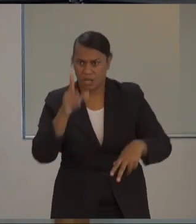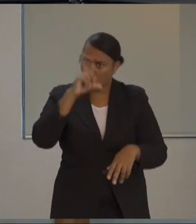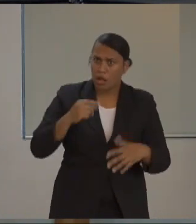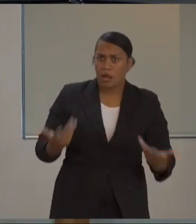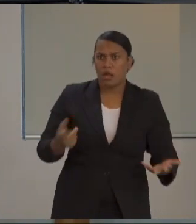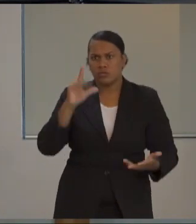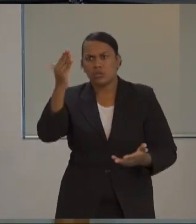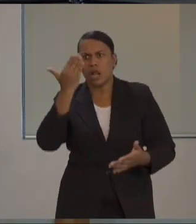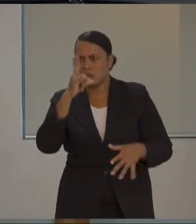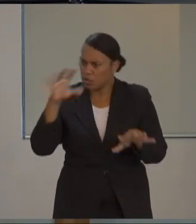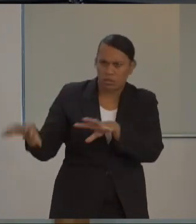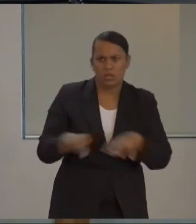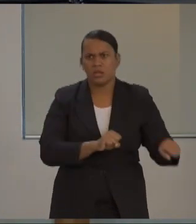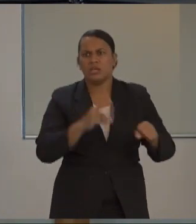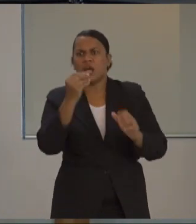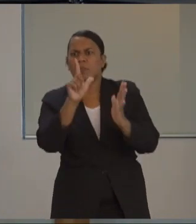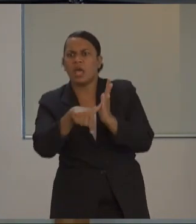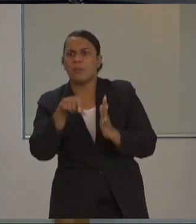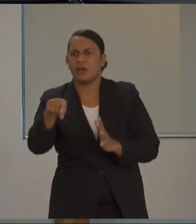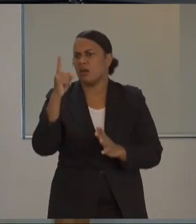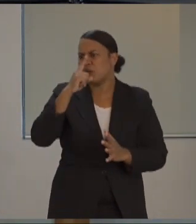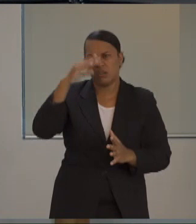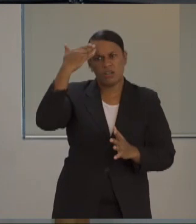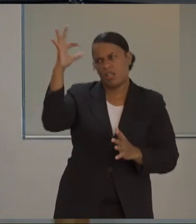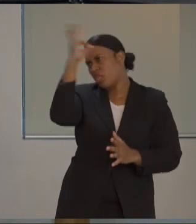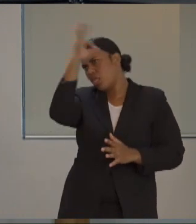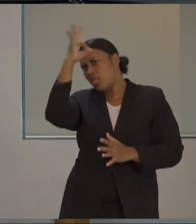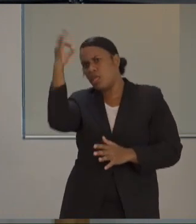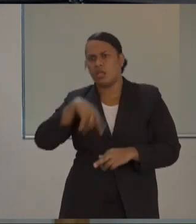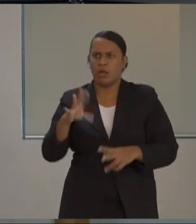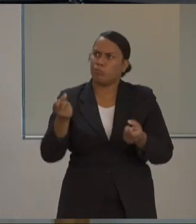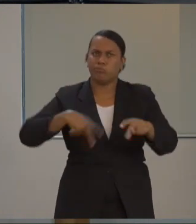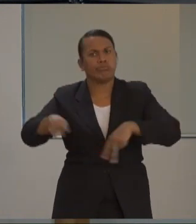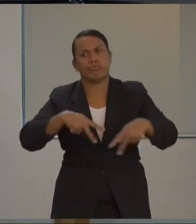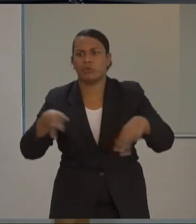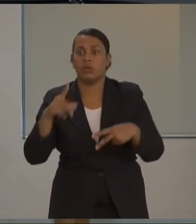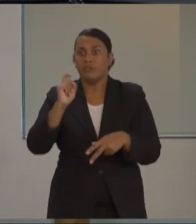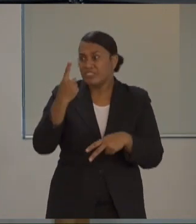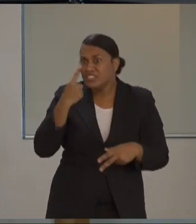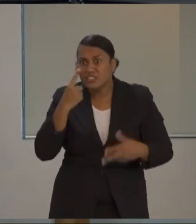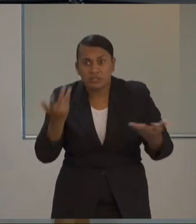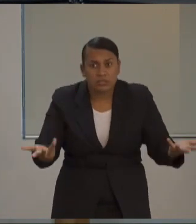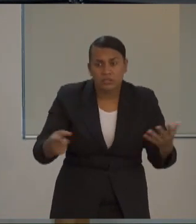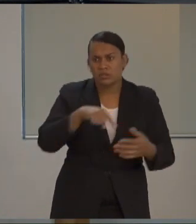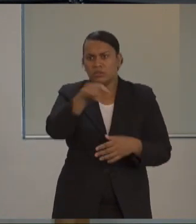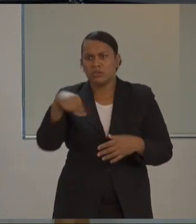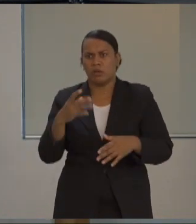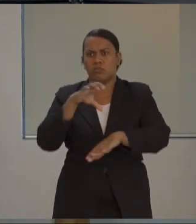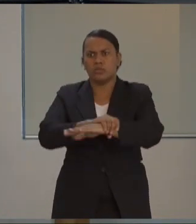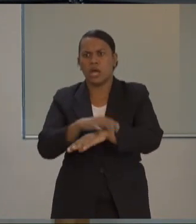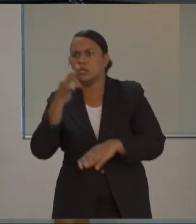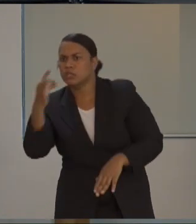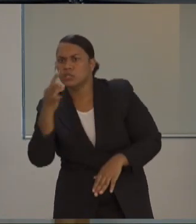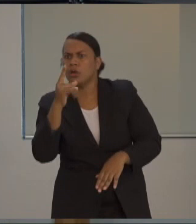taken to task. Now, at your checkpoints, we've noticed that policemen and women ask people their purpose for travel. But have you been able